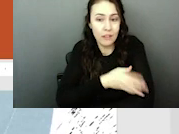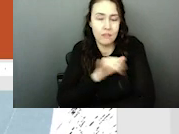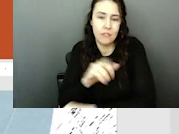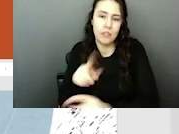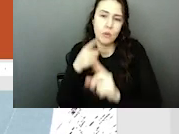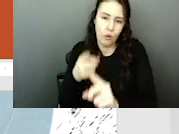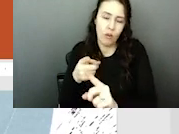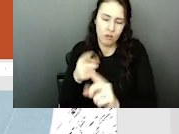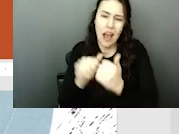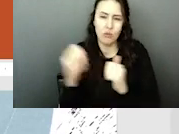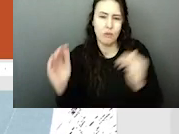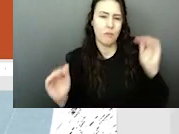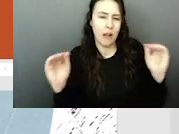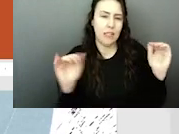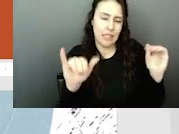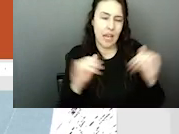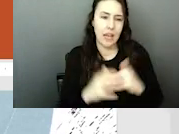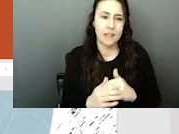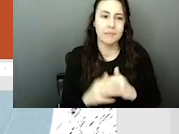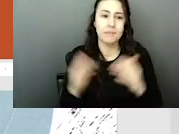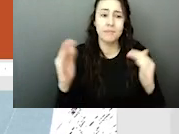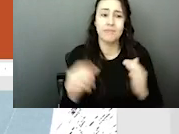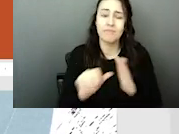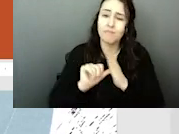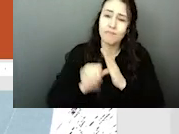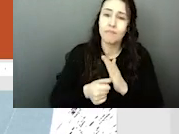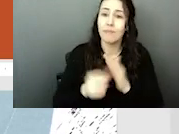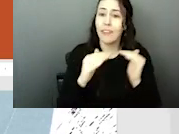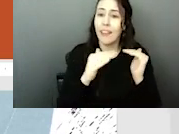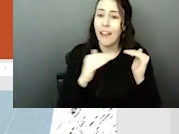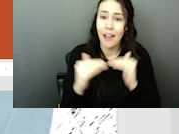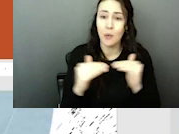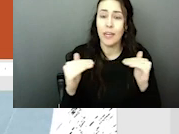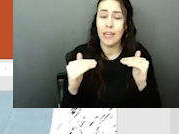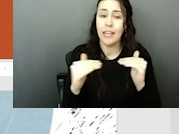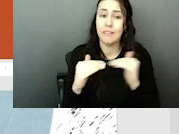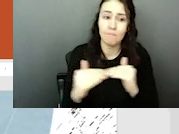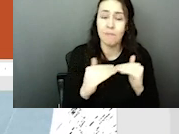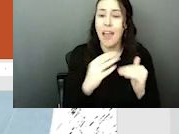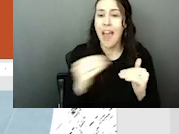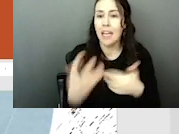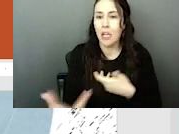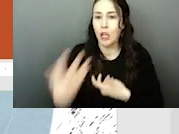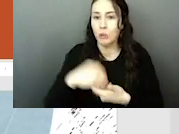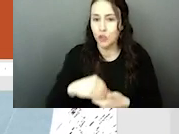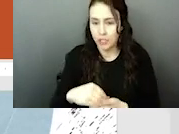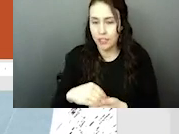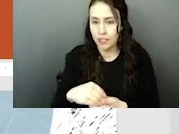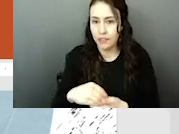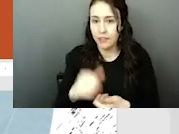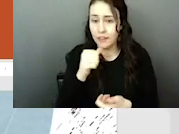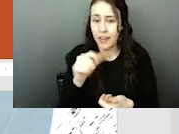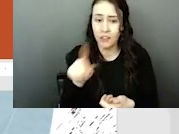really fundamentally emphasizing equity and inclusion, not just this question of are